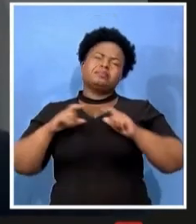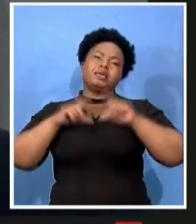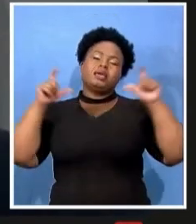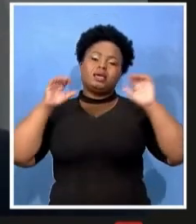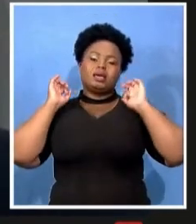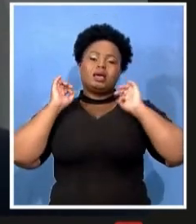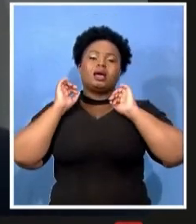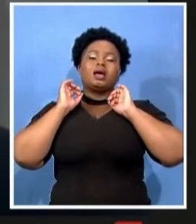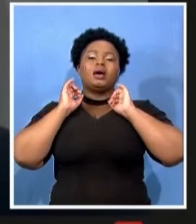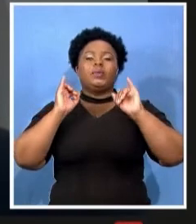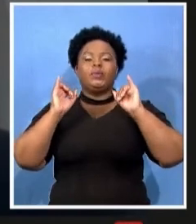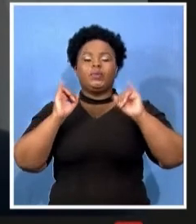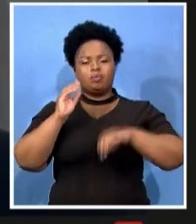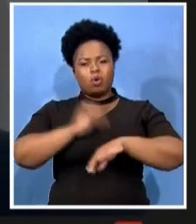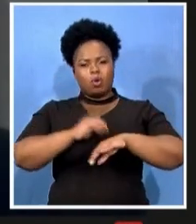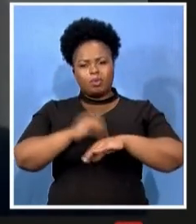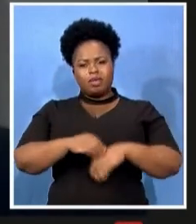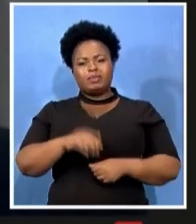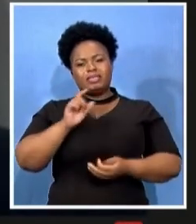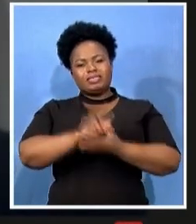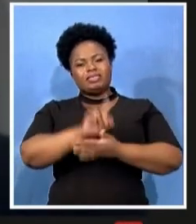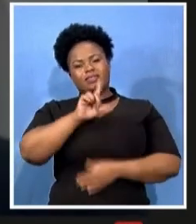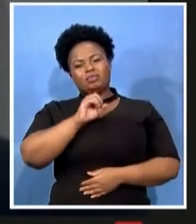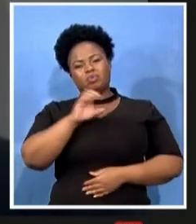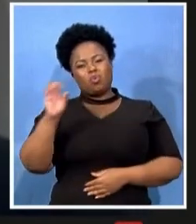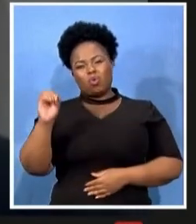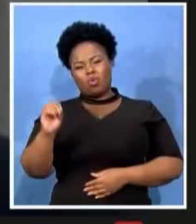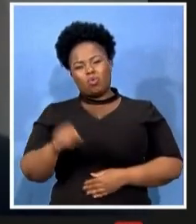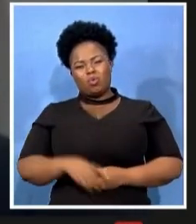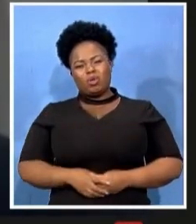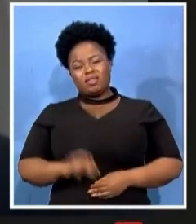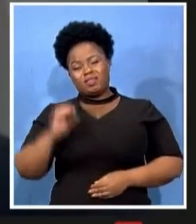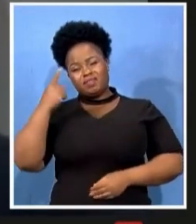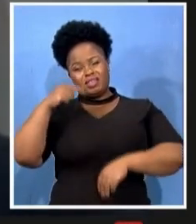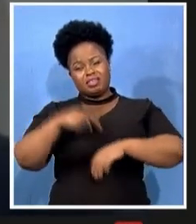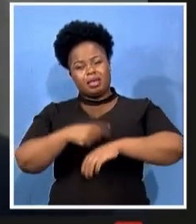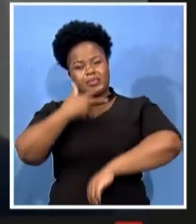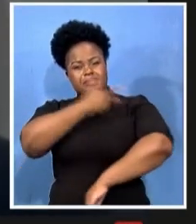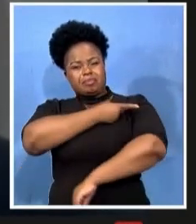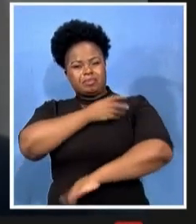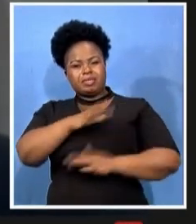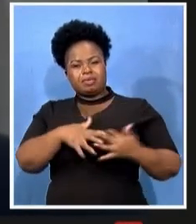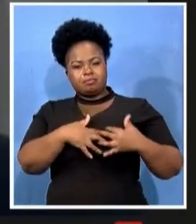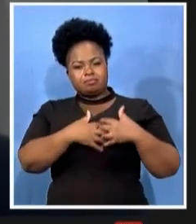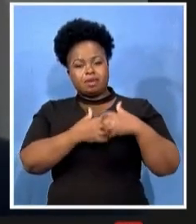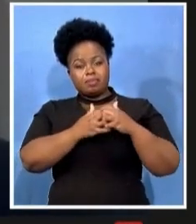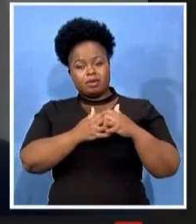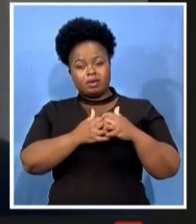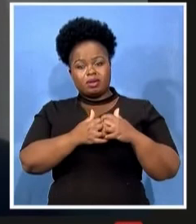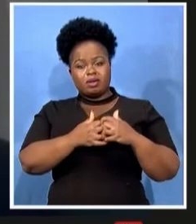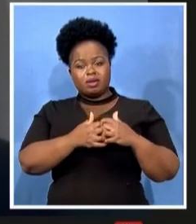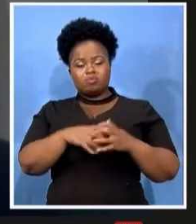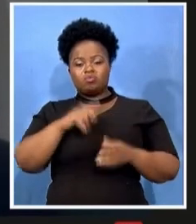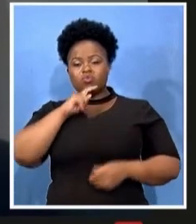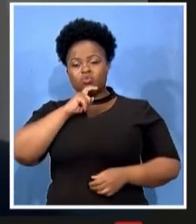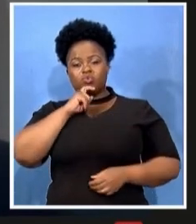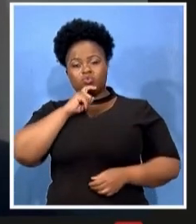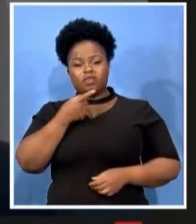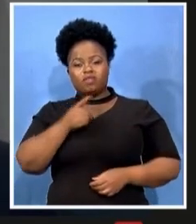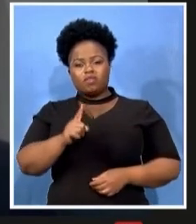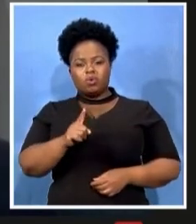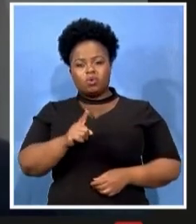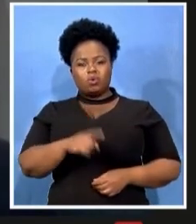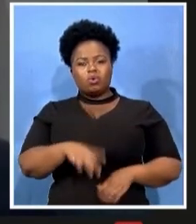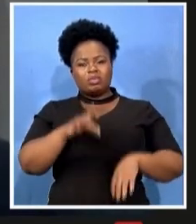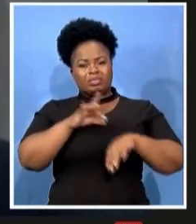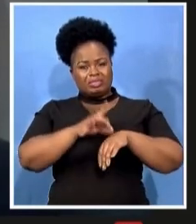vaccine that was formulated was to be used against contagious diseases was that for smallpox. And the